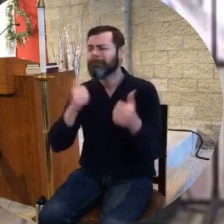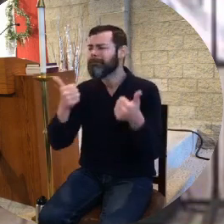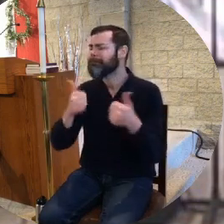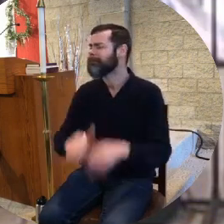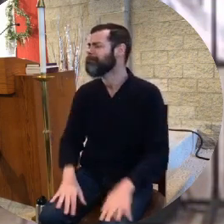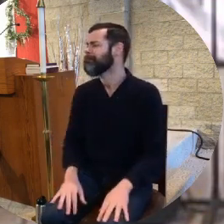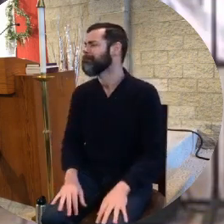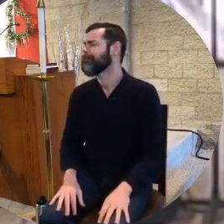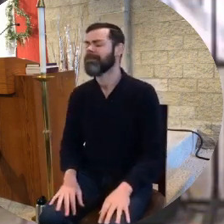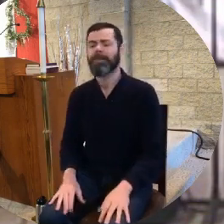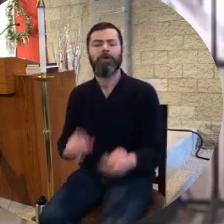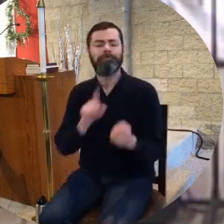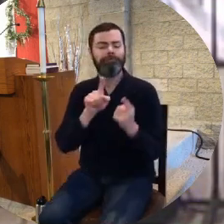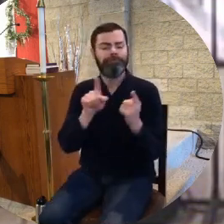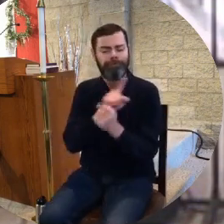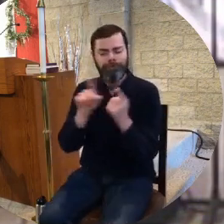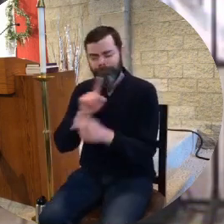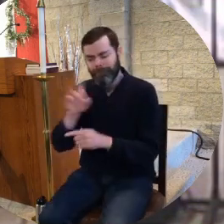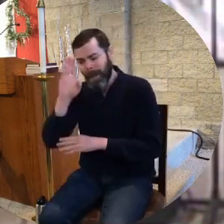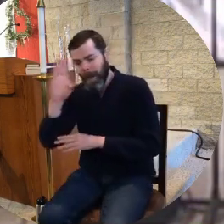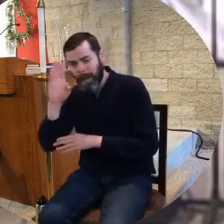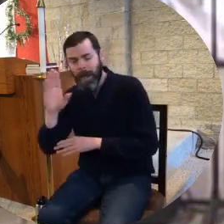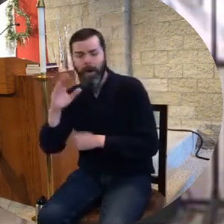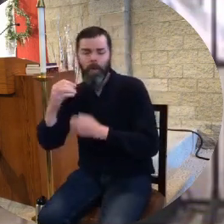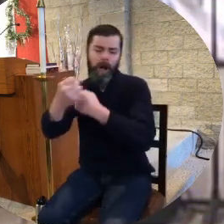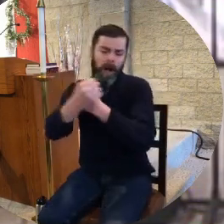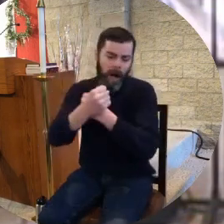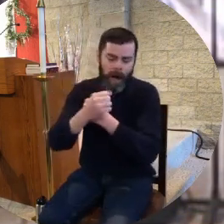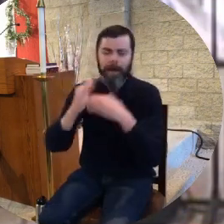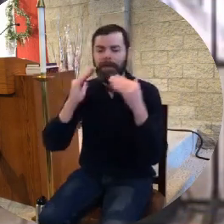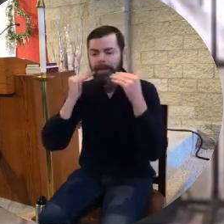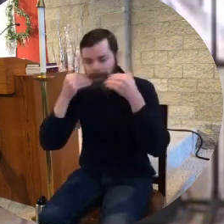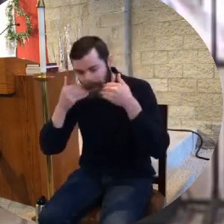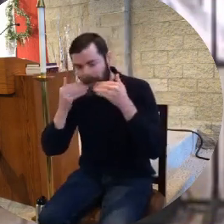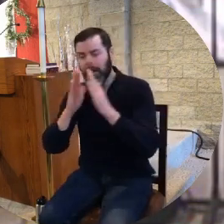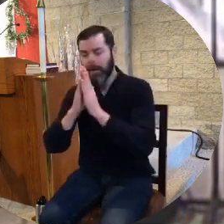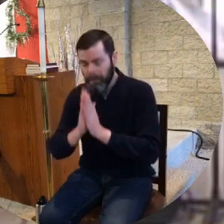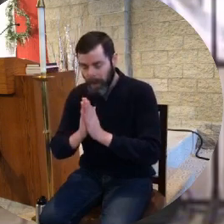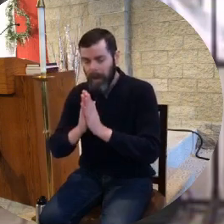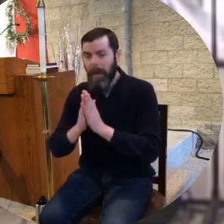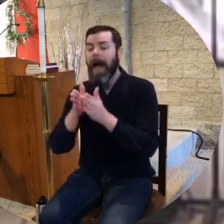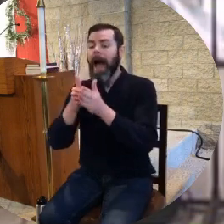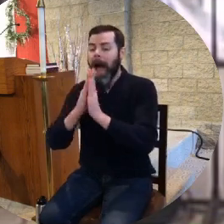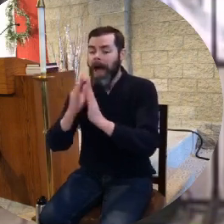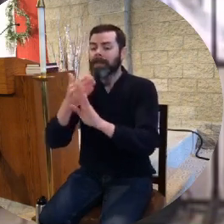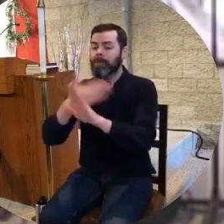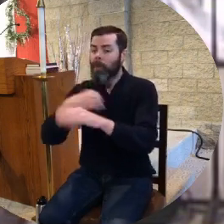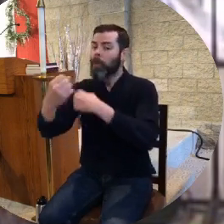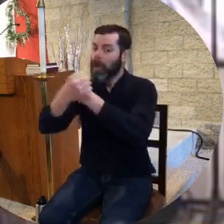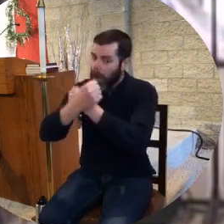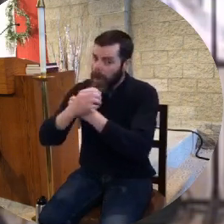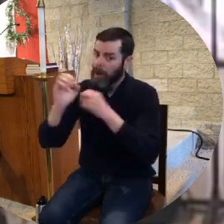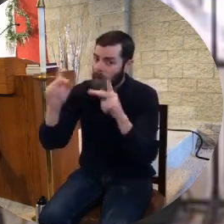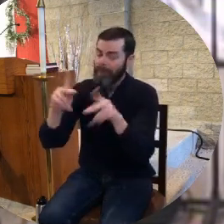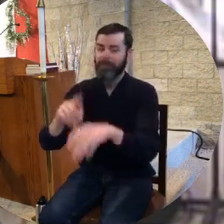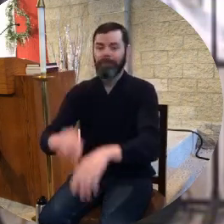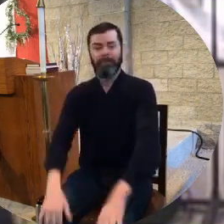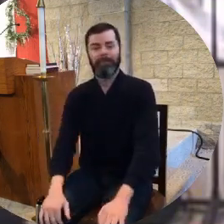Let's greet each other. We do it with a handshake, a hug, a smile, namaste. We always ask before we... Let's do it.